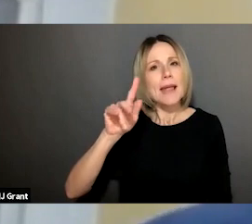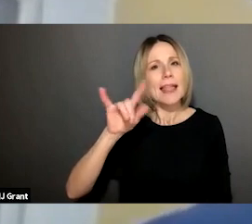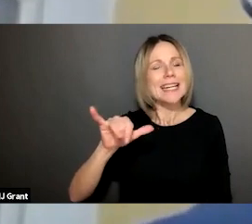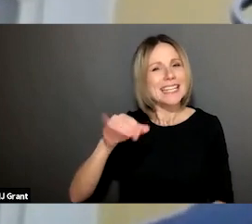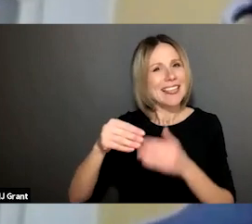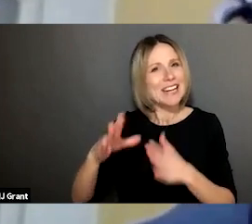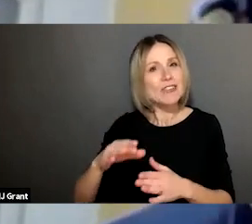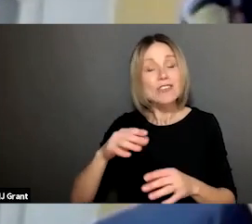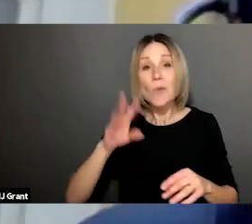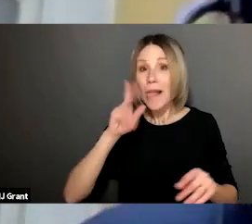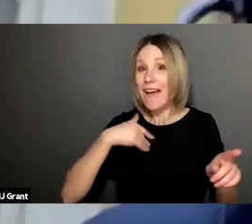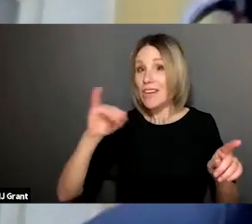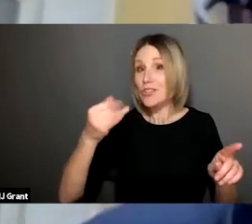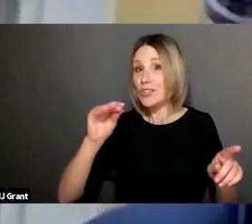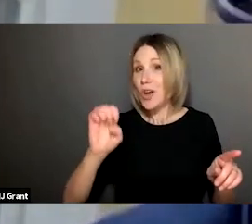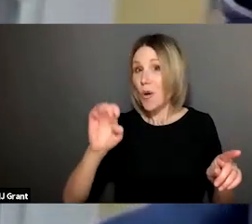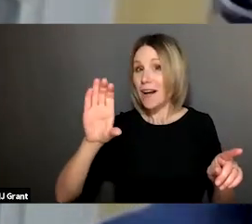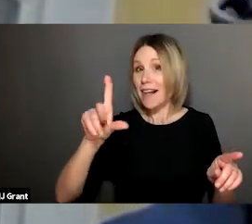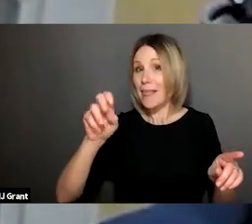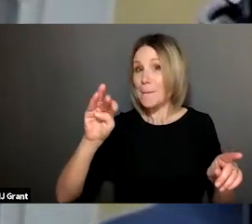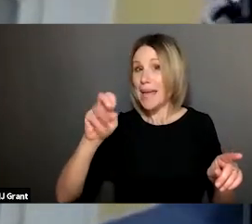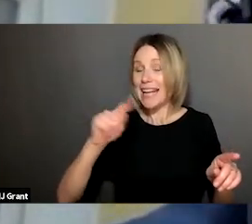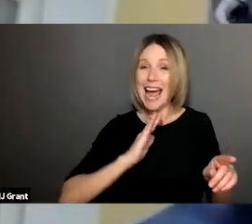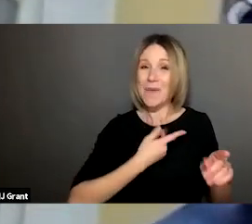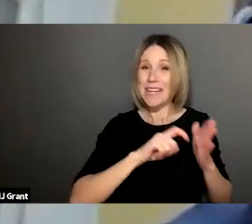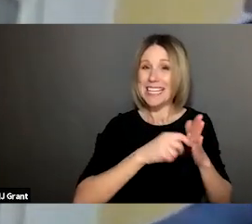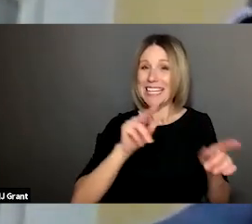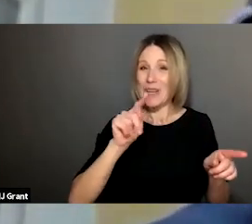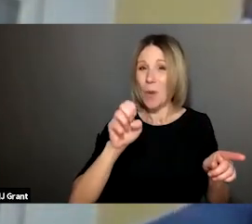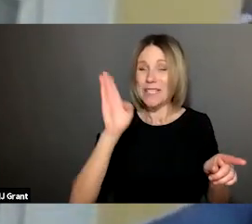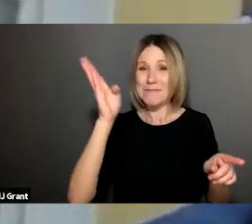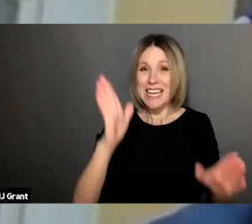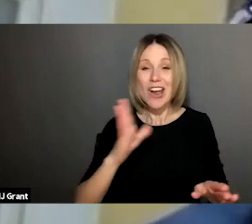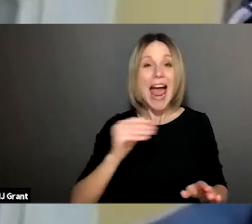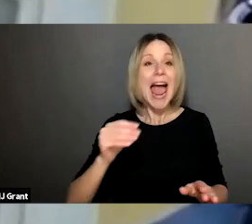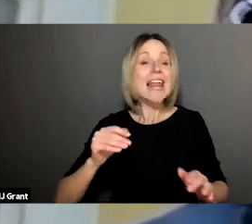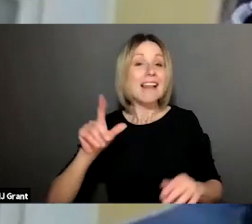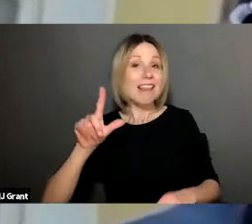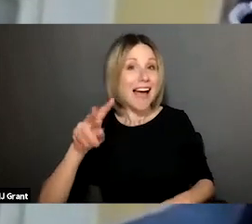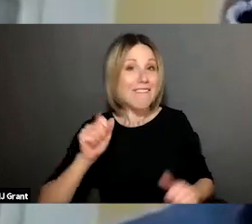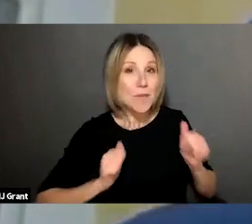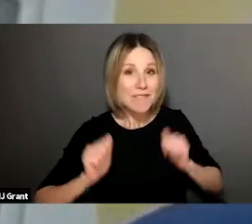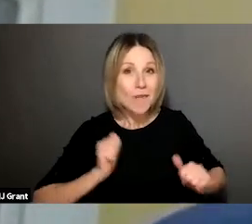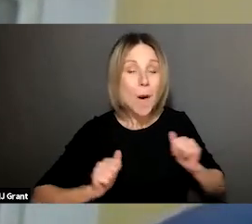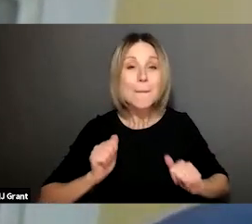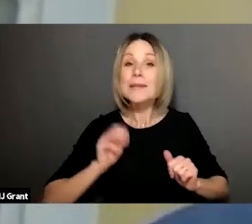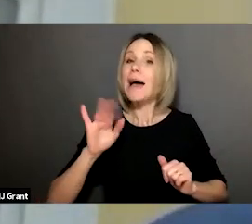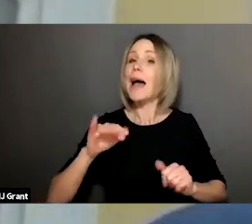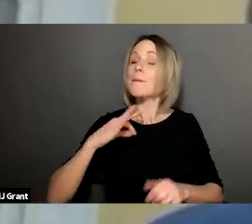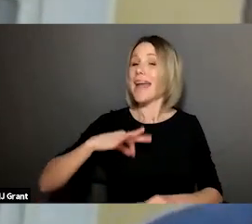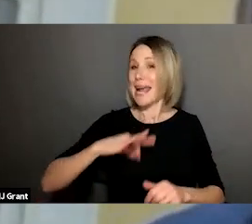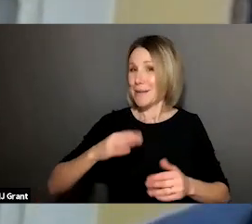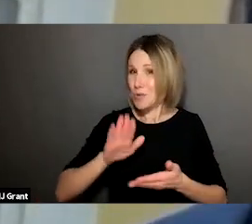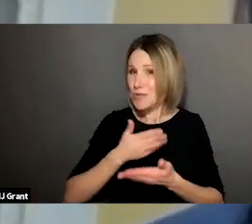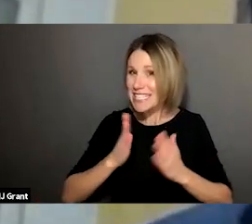speaker, and we also have some special live performances from some Maine musicians. It's going to be a really great night. And finally, when you